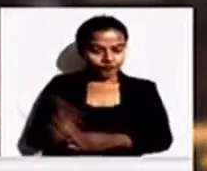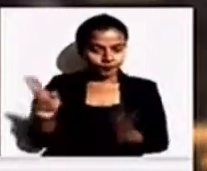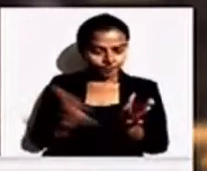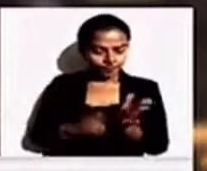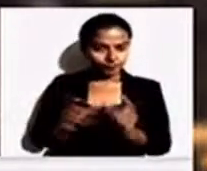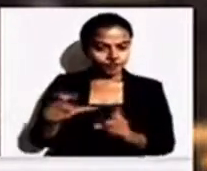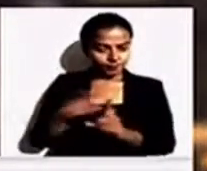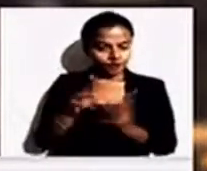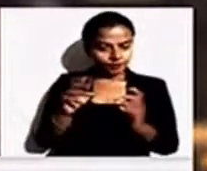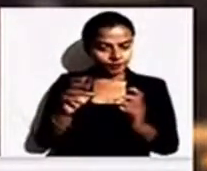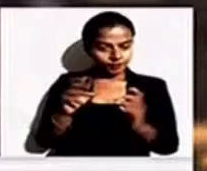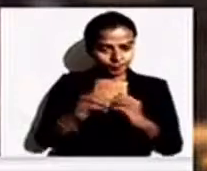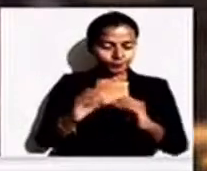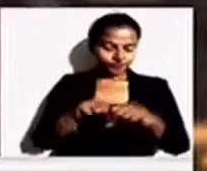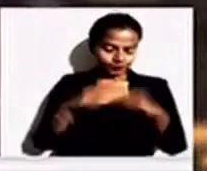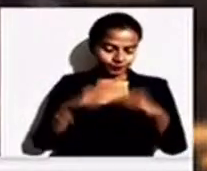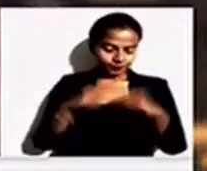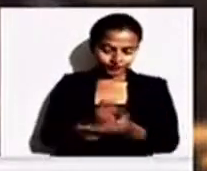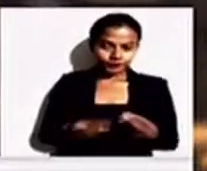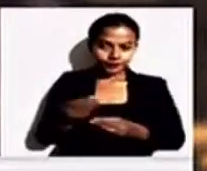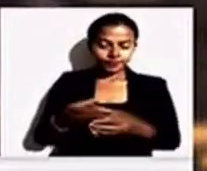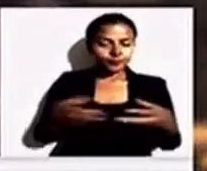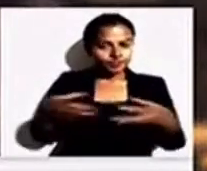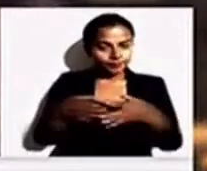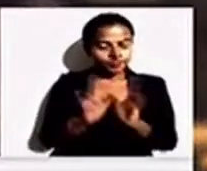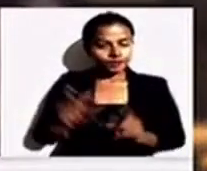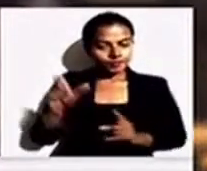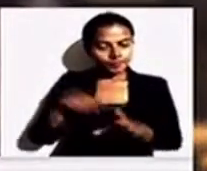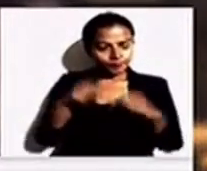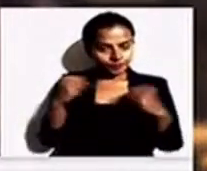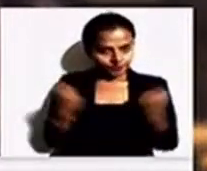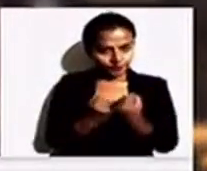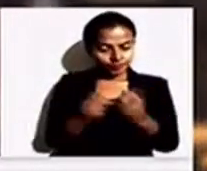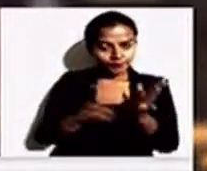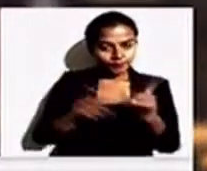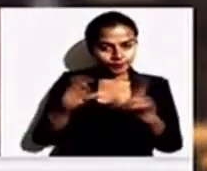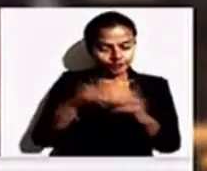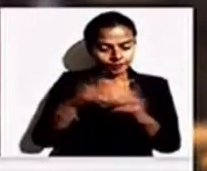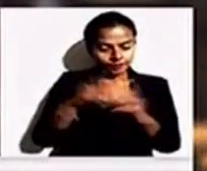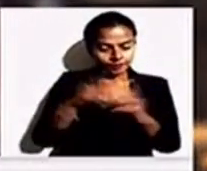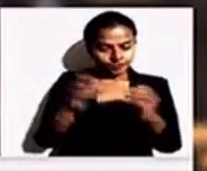Newsfirst spoke to Group CEO of NDB, Dimantha Seniviratna.